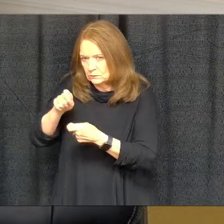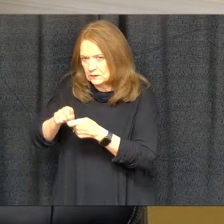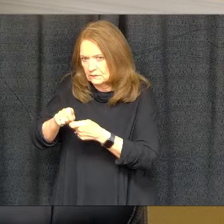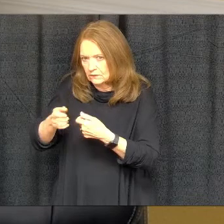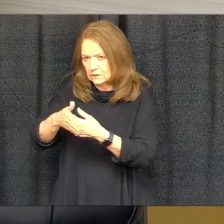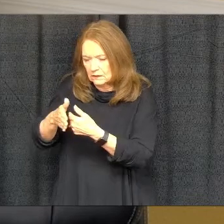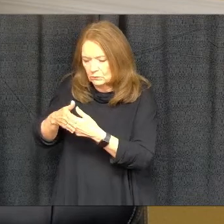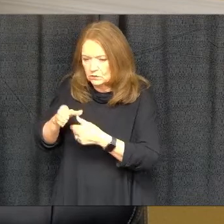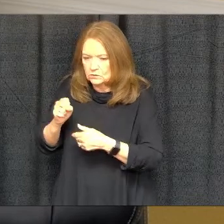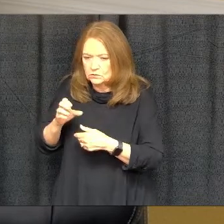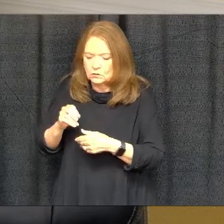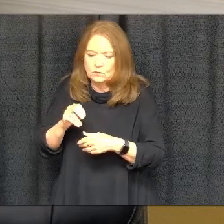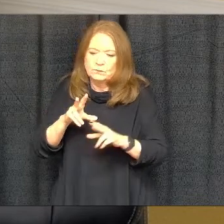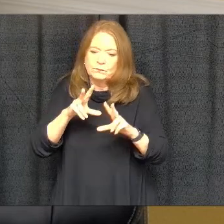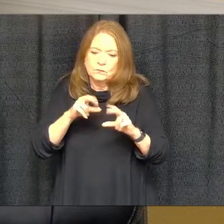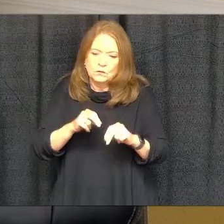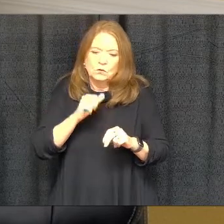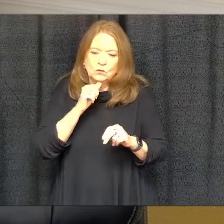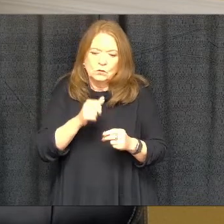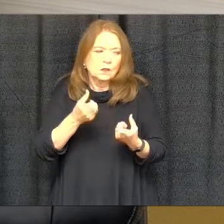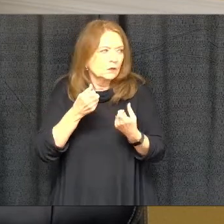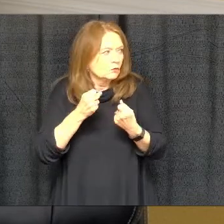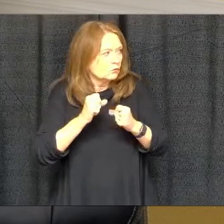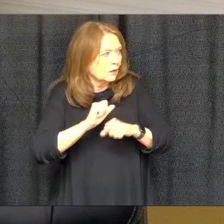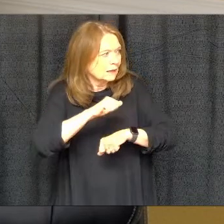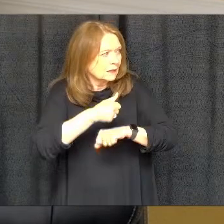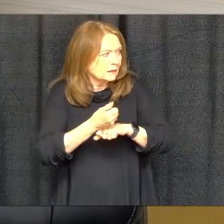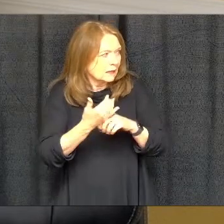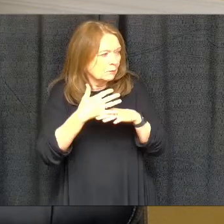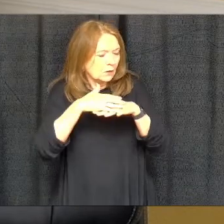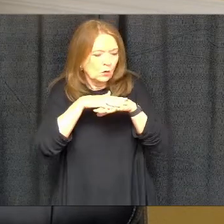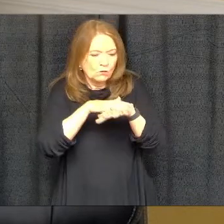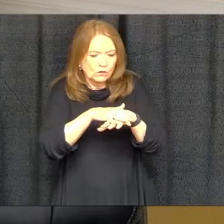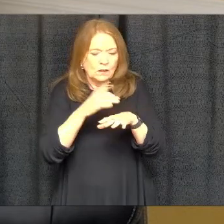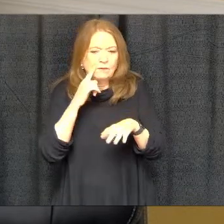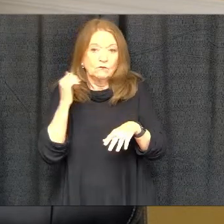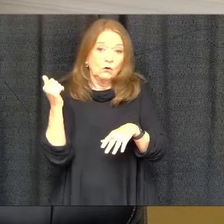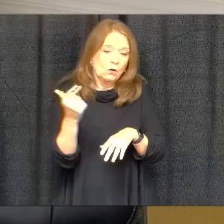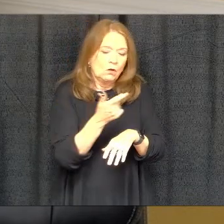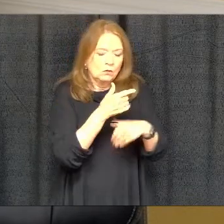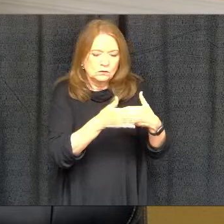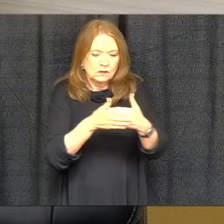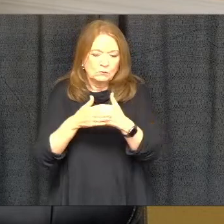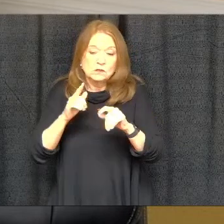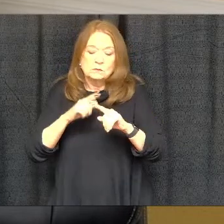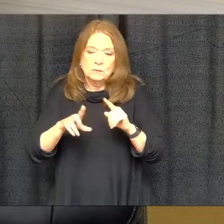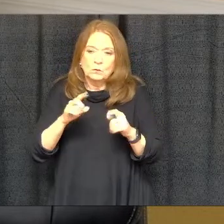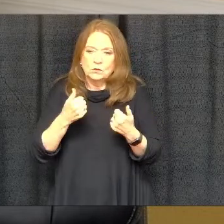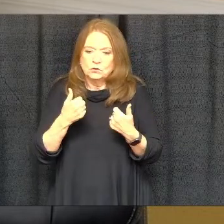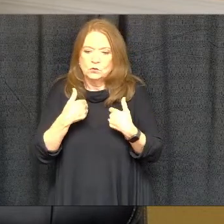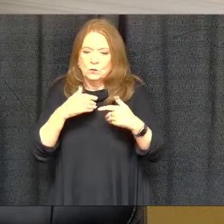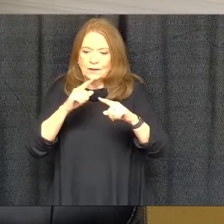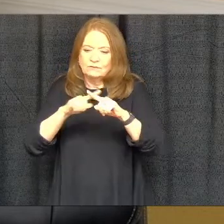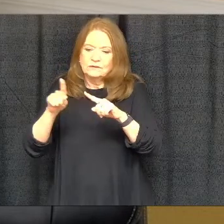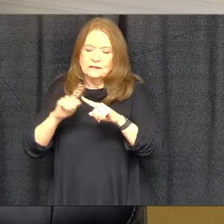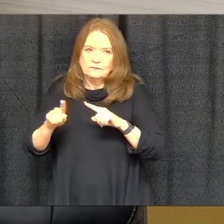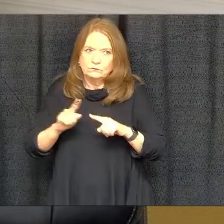you're not trying to set up an overlay design for all neighborhoods, but we do have different